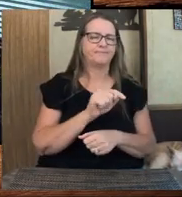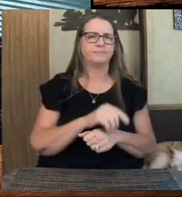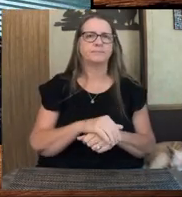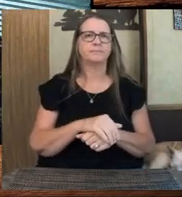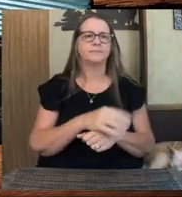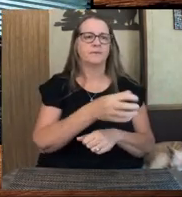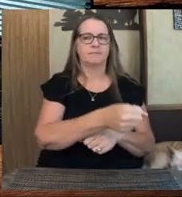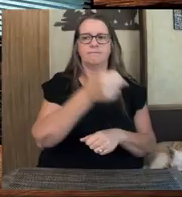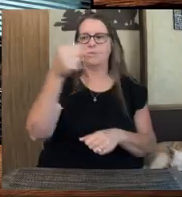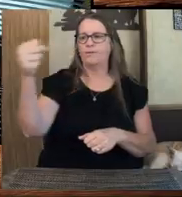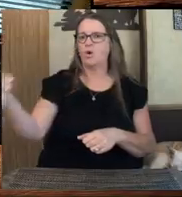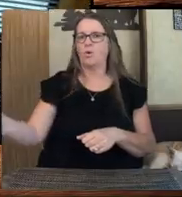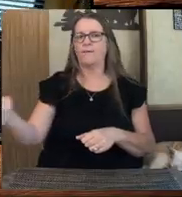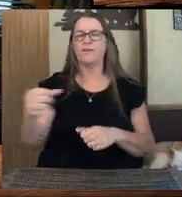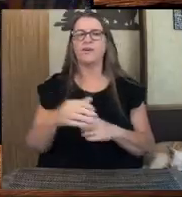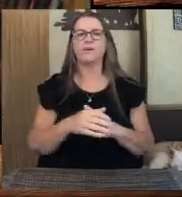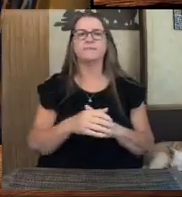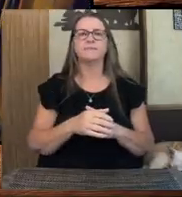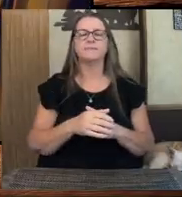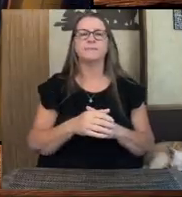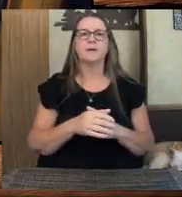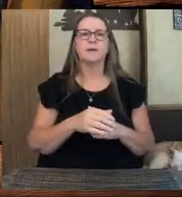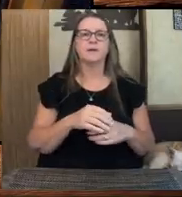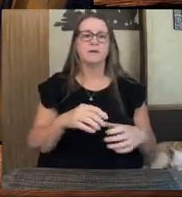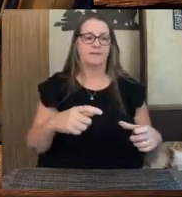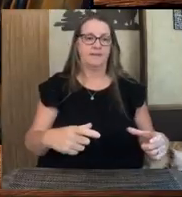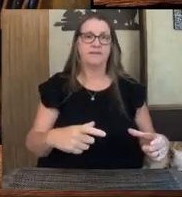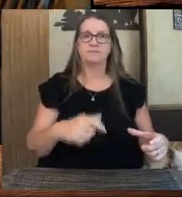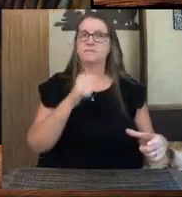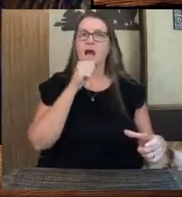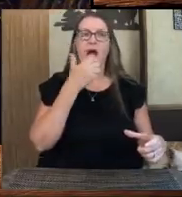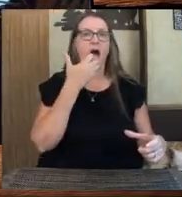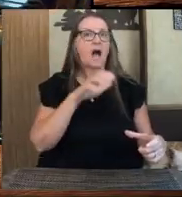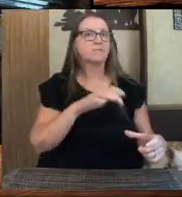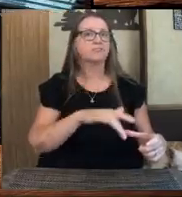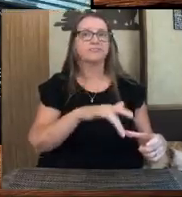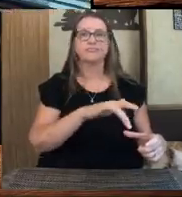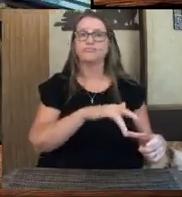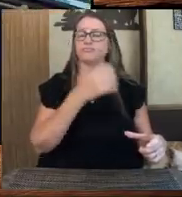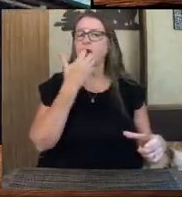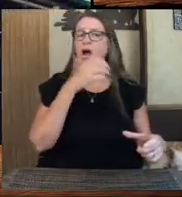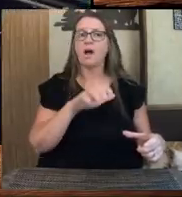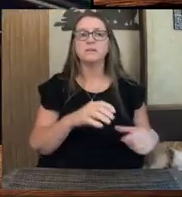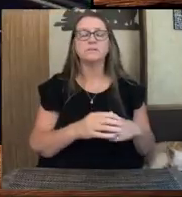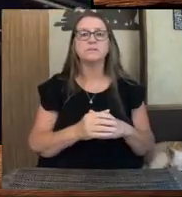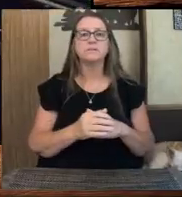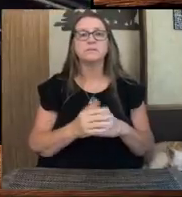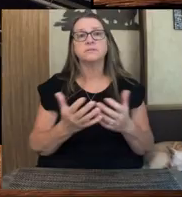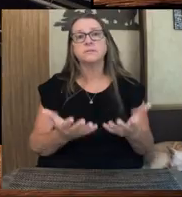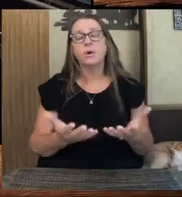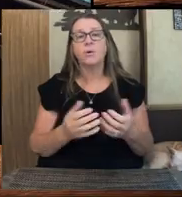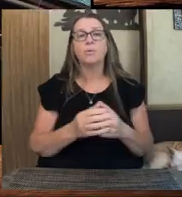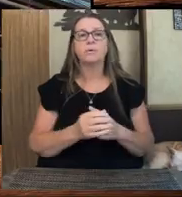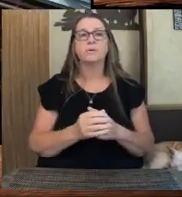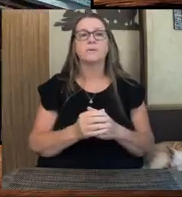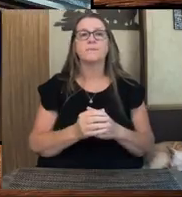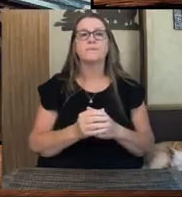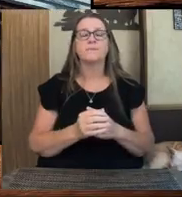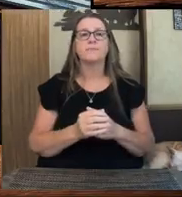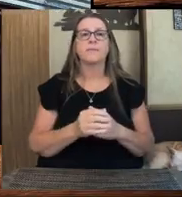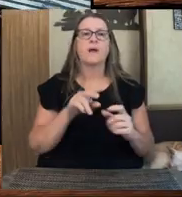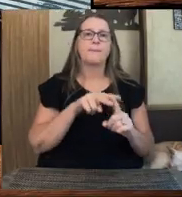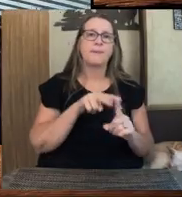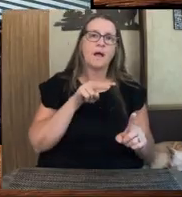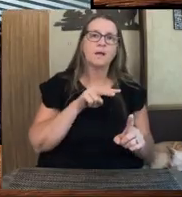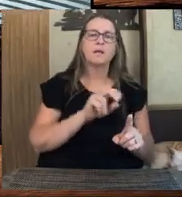just stop it. We just move it over there. This is not hot. It's not hot at all.